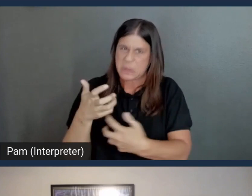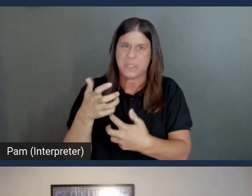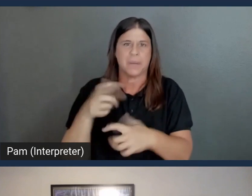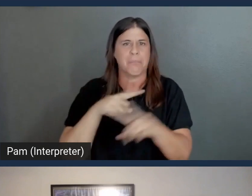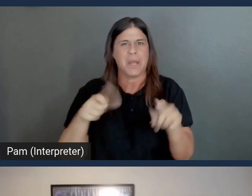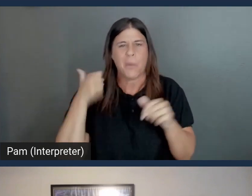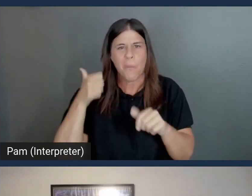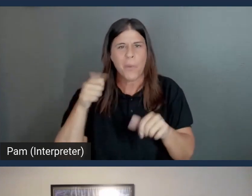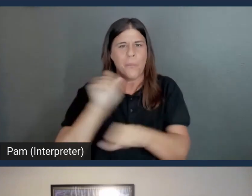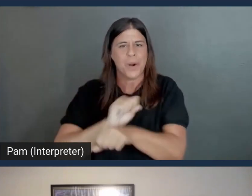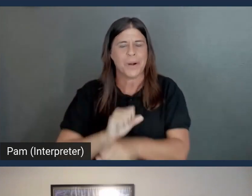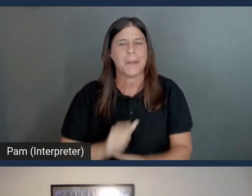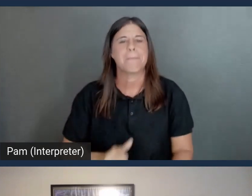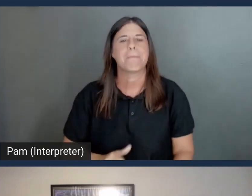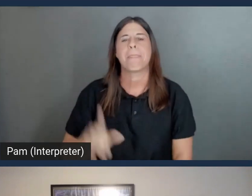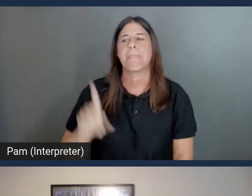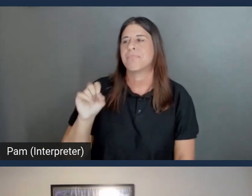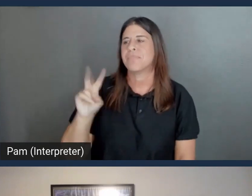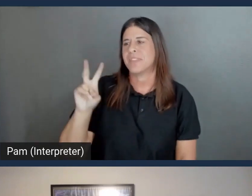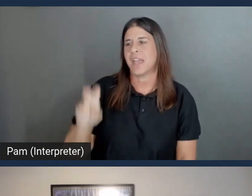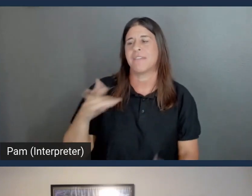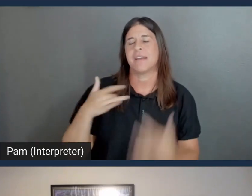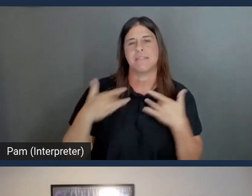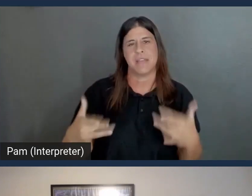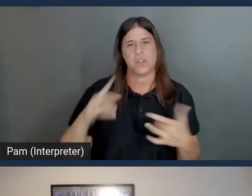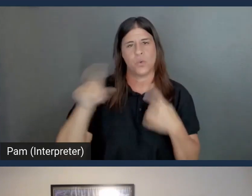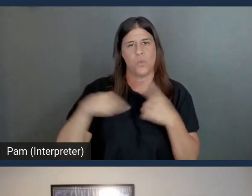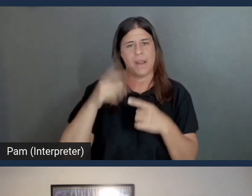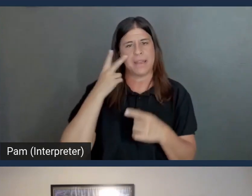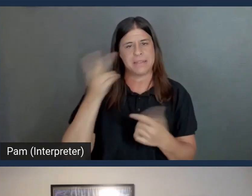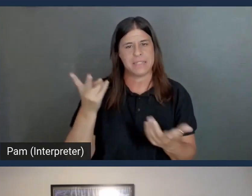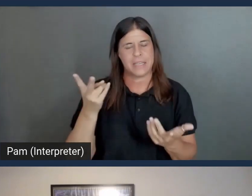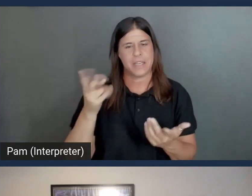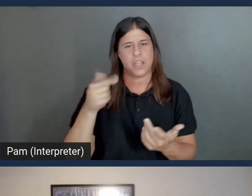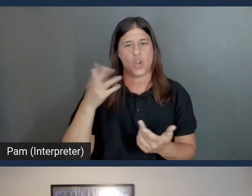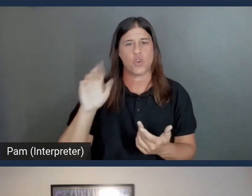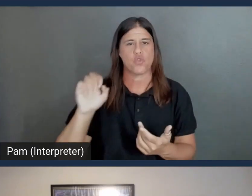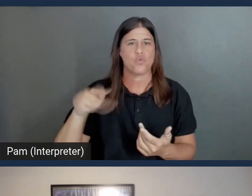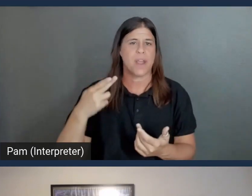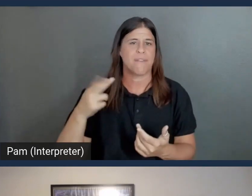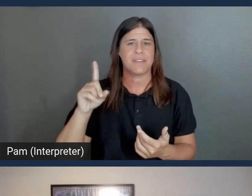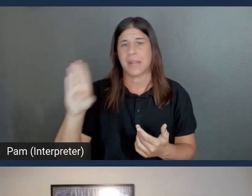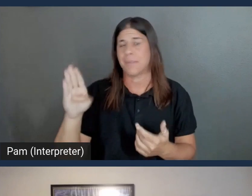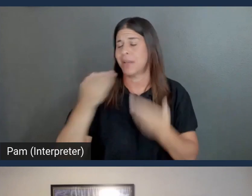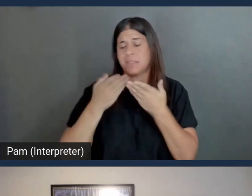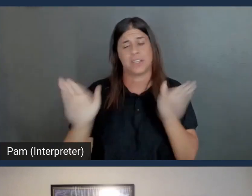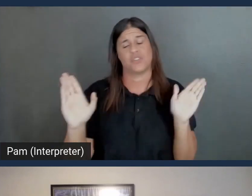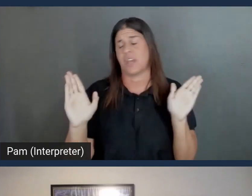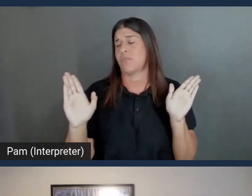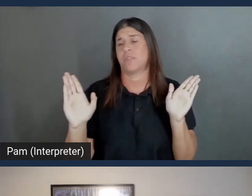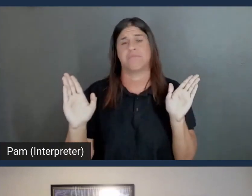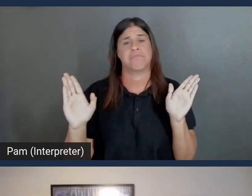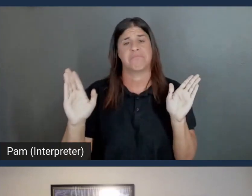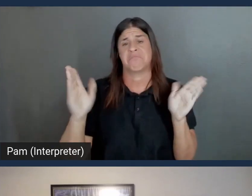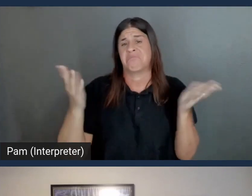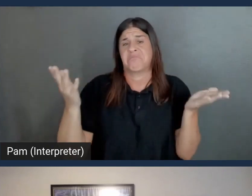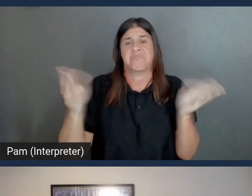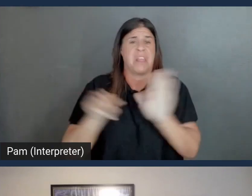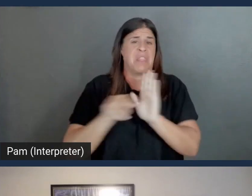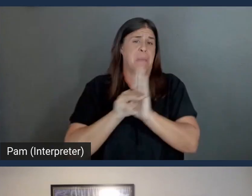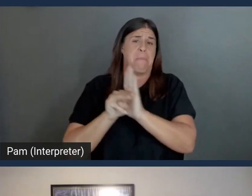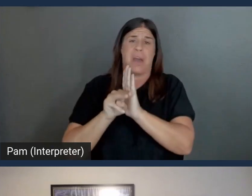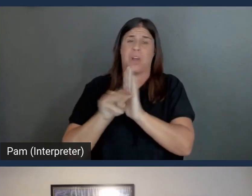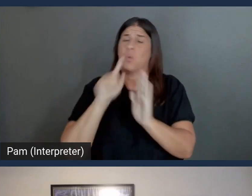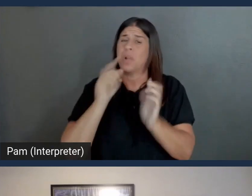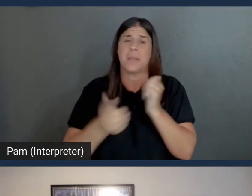database? Usually when I see, graph databases, in general, you can think of they can model most